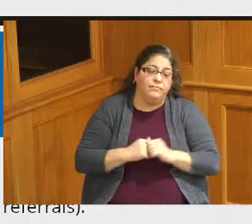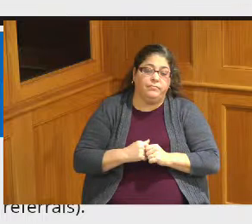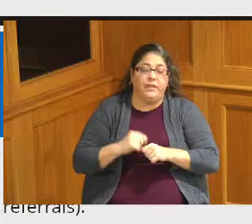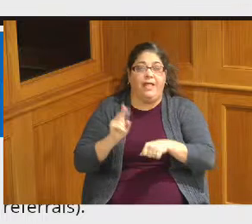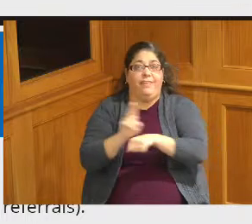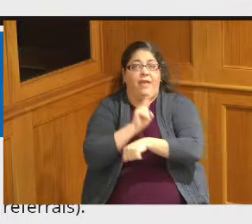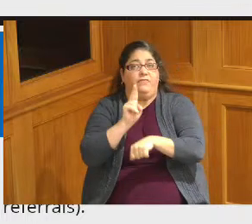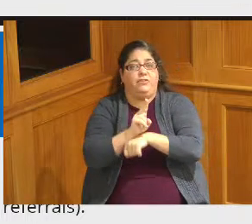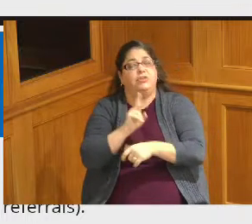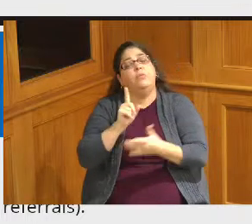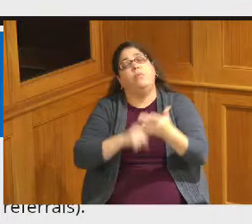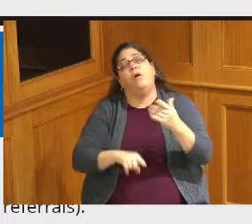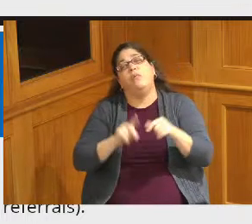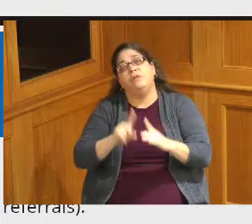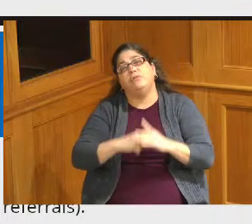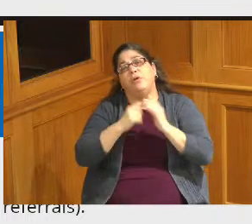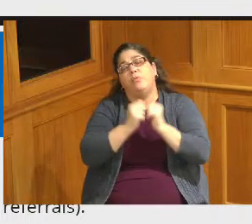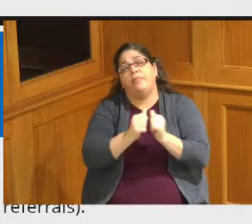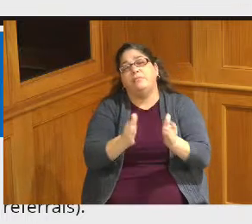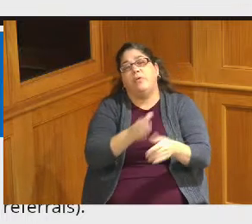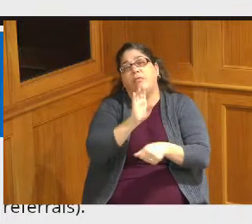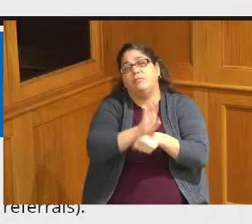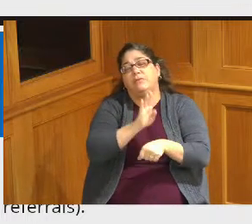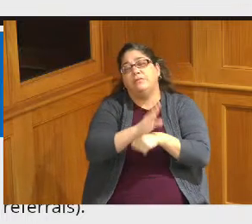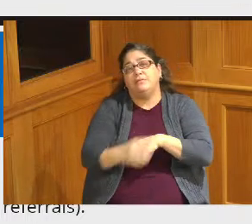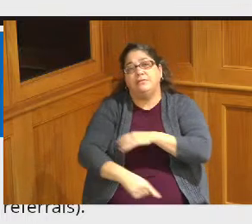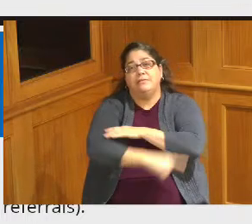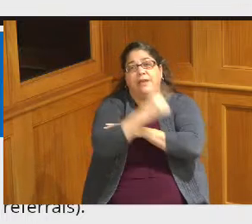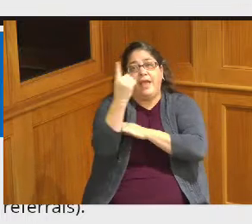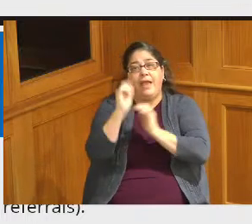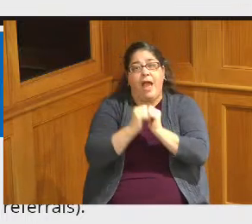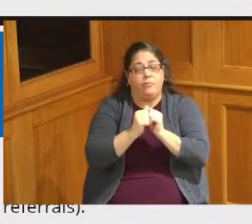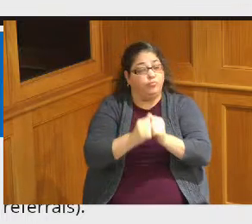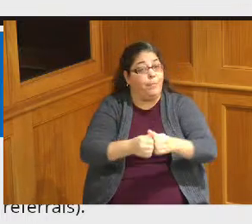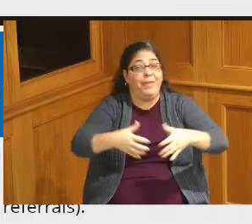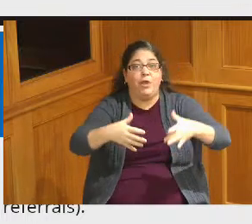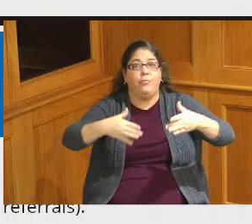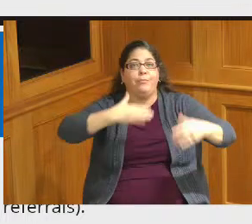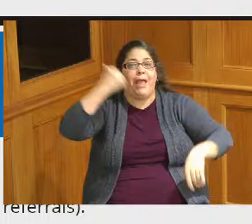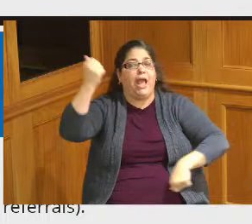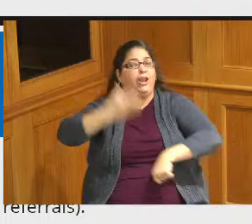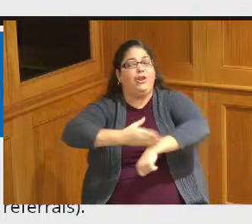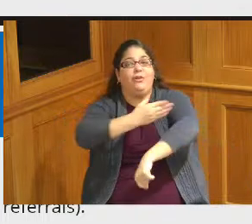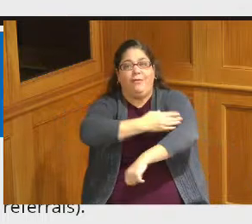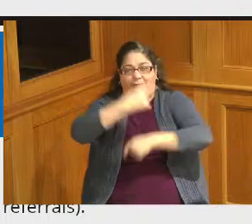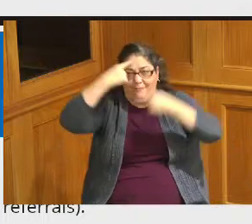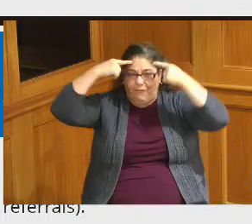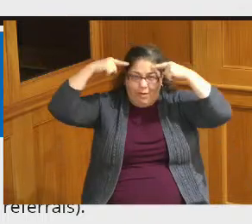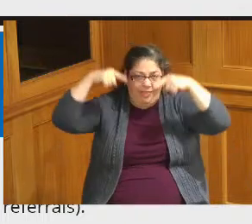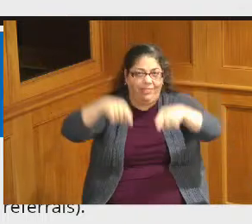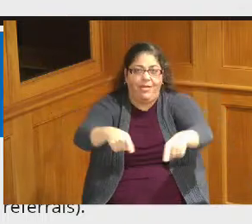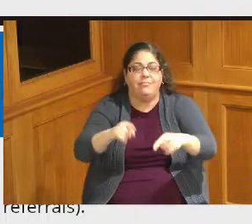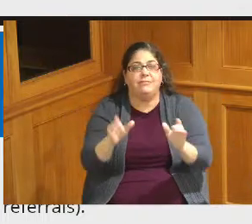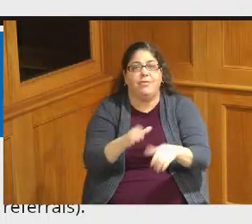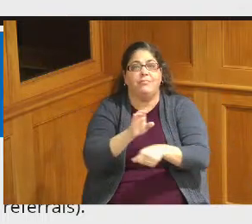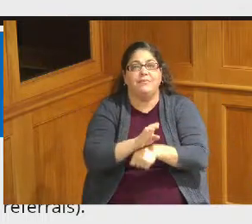leveraging what we started with things like Small Business Day. How do you make it bigger, better for these small